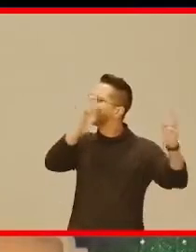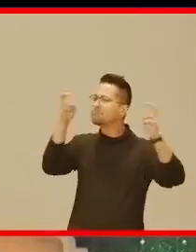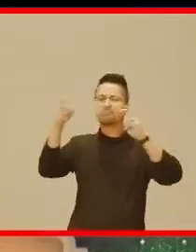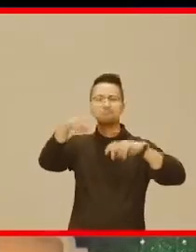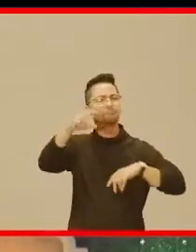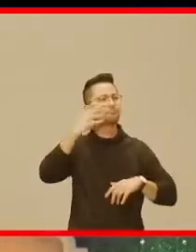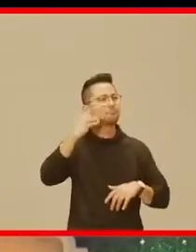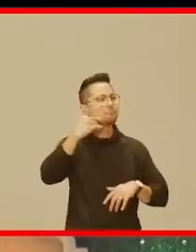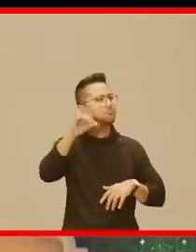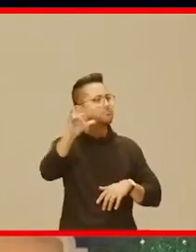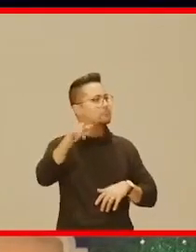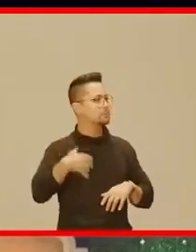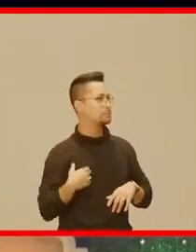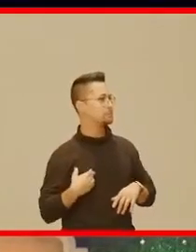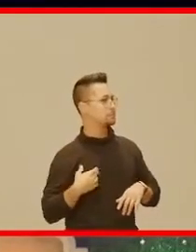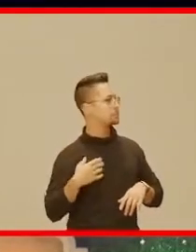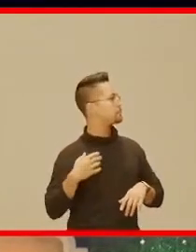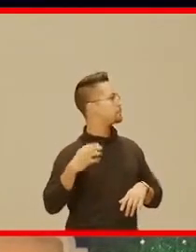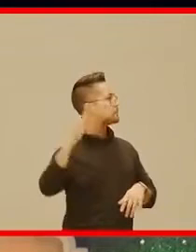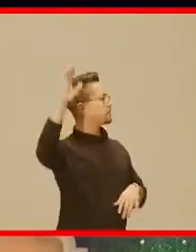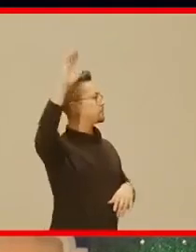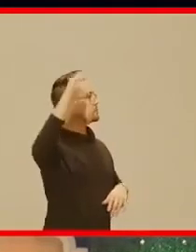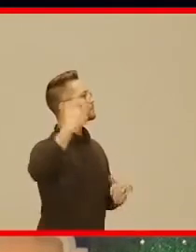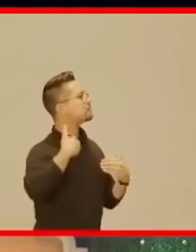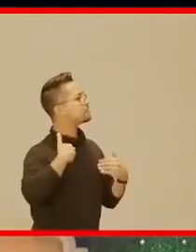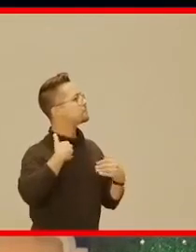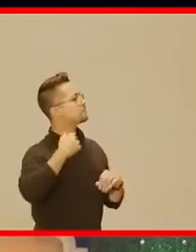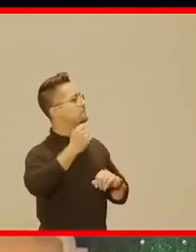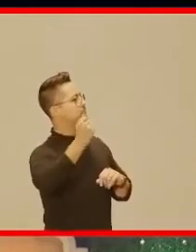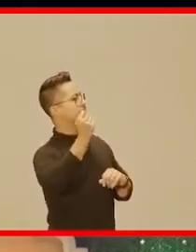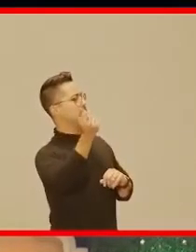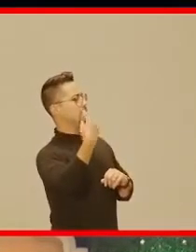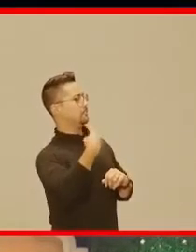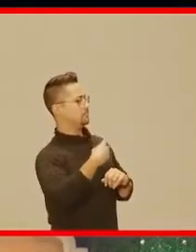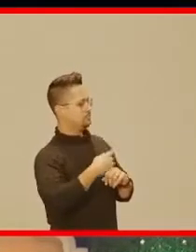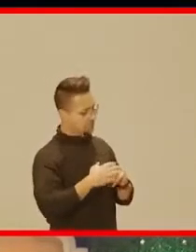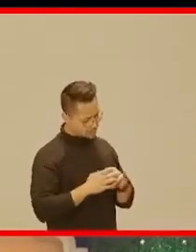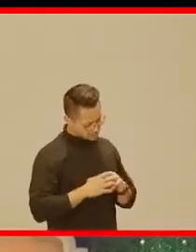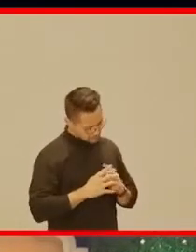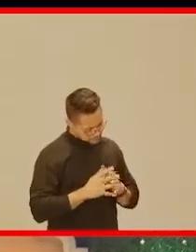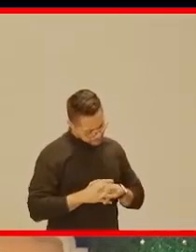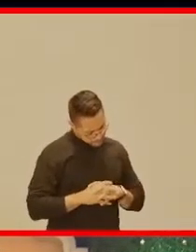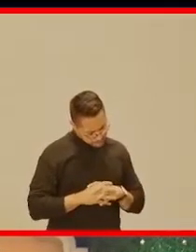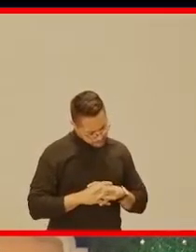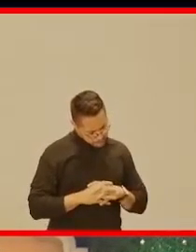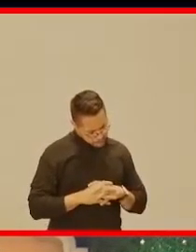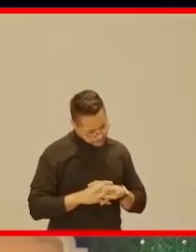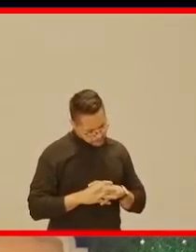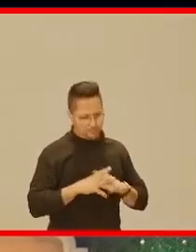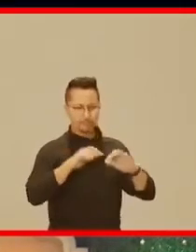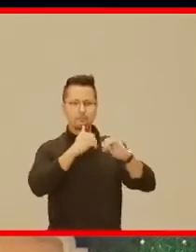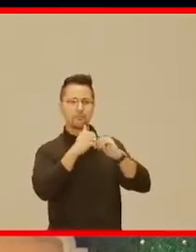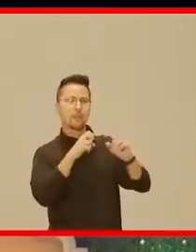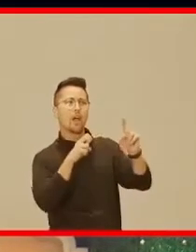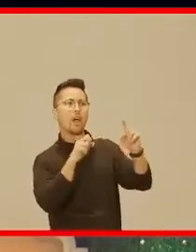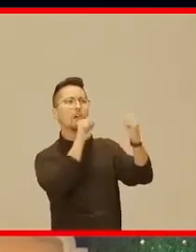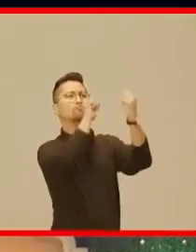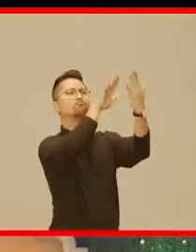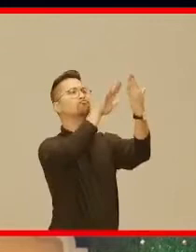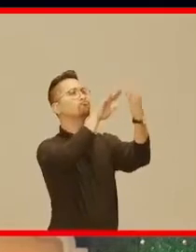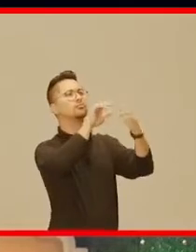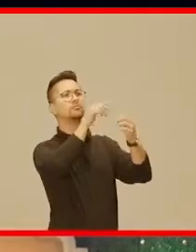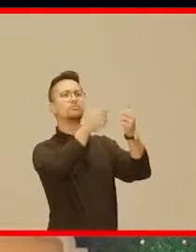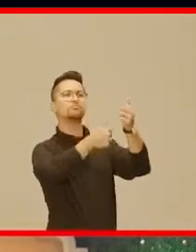Yeah. I actually have a question. How sure. would one approach their state legislature on